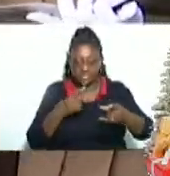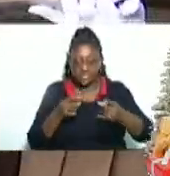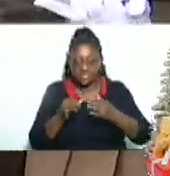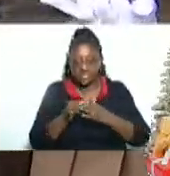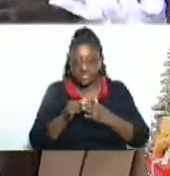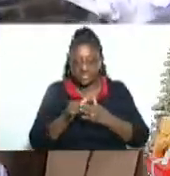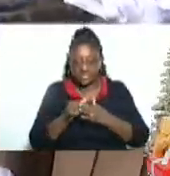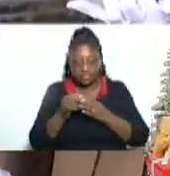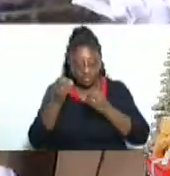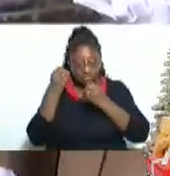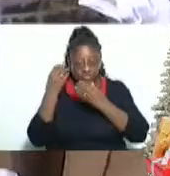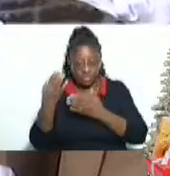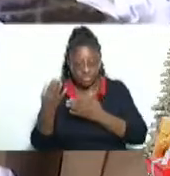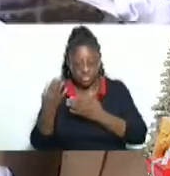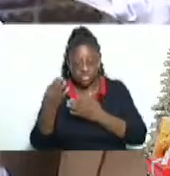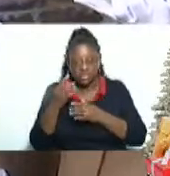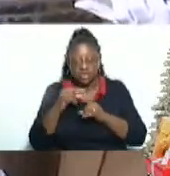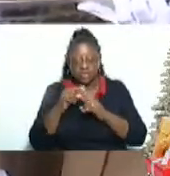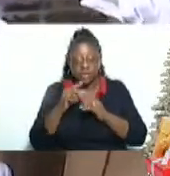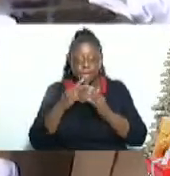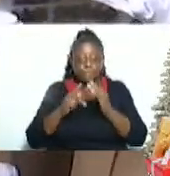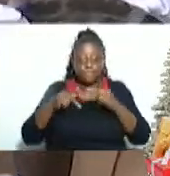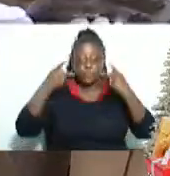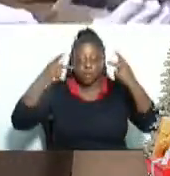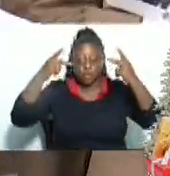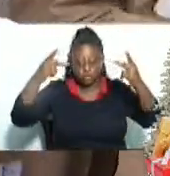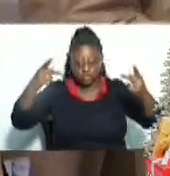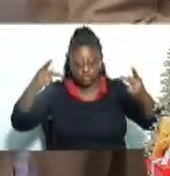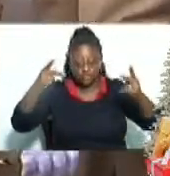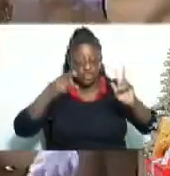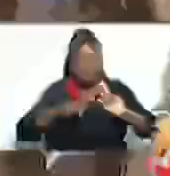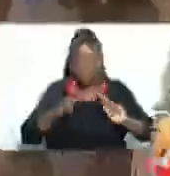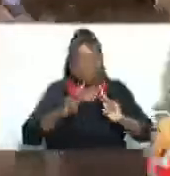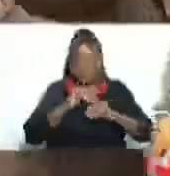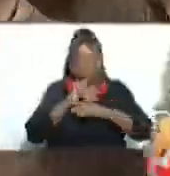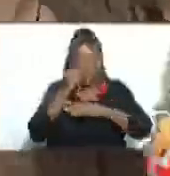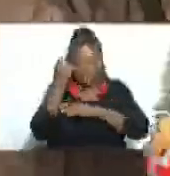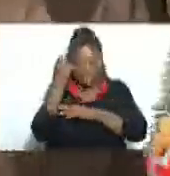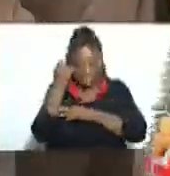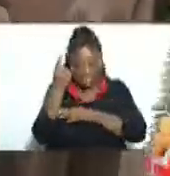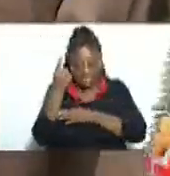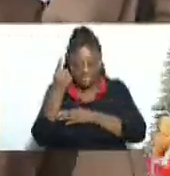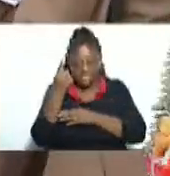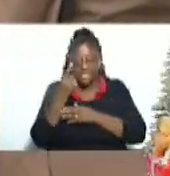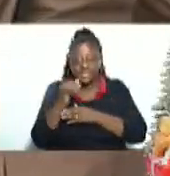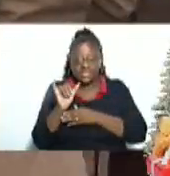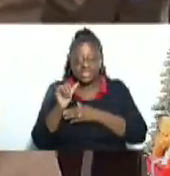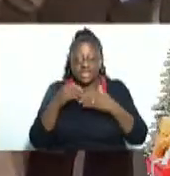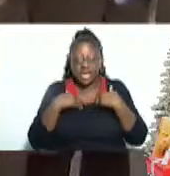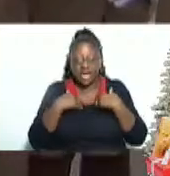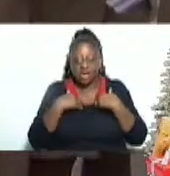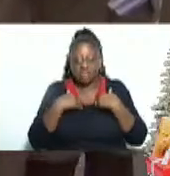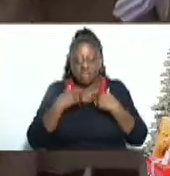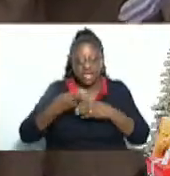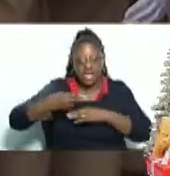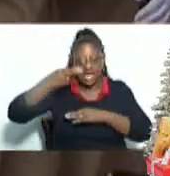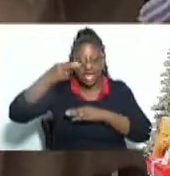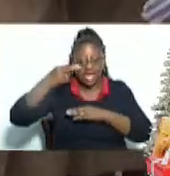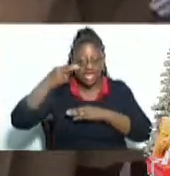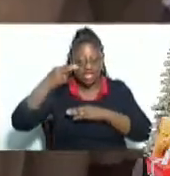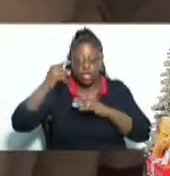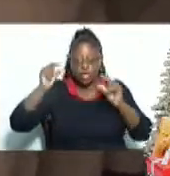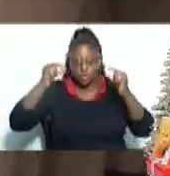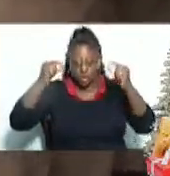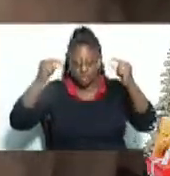about the delay in their promotion. What people don't understand is they have a higher qualification for